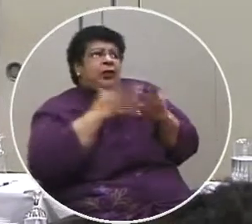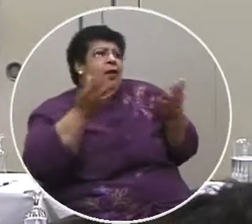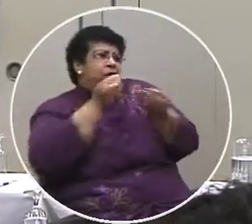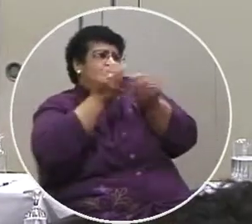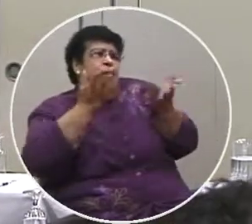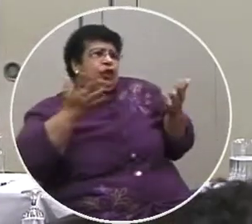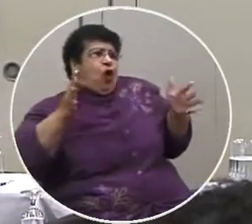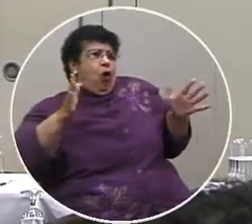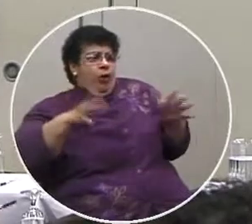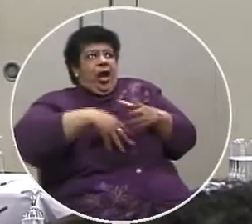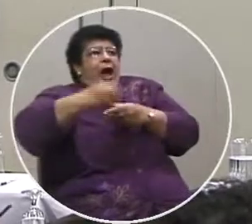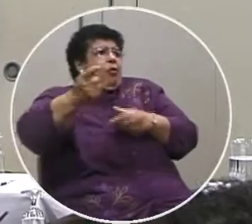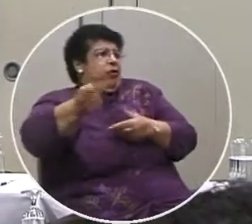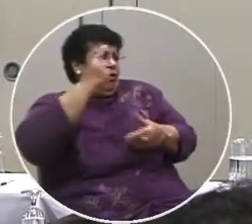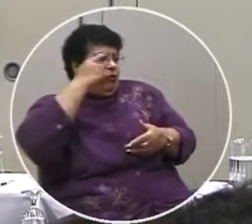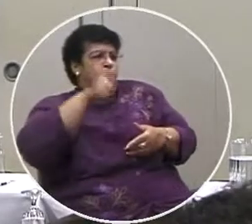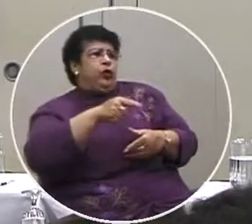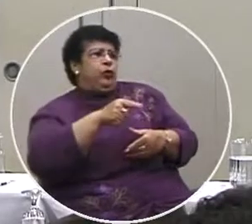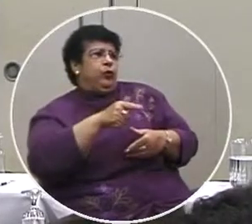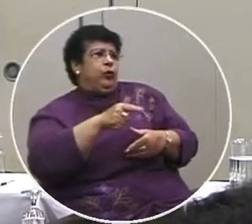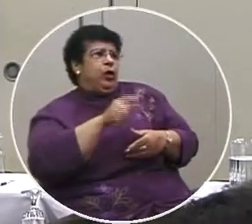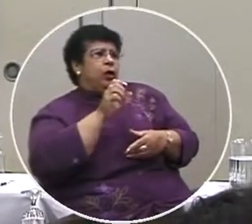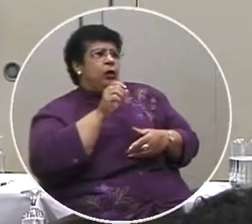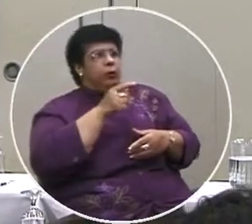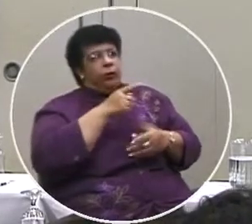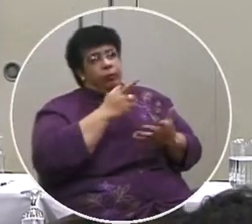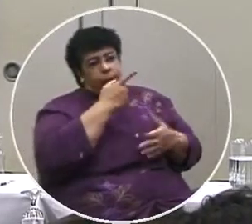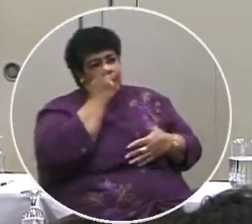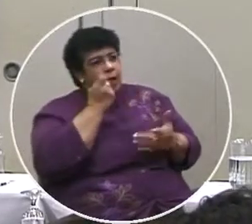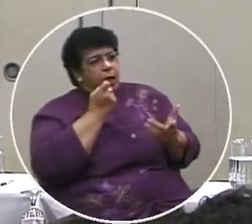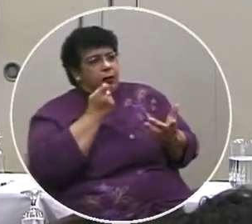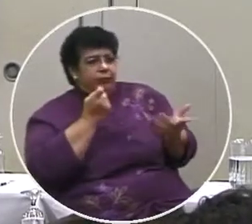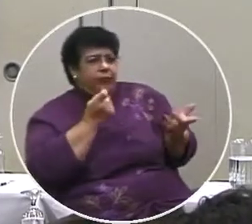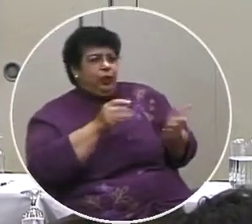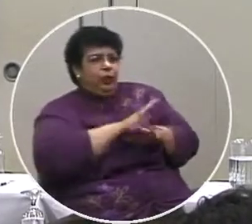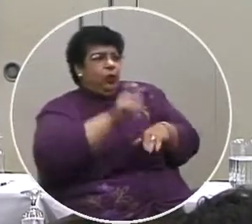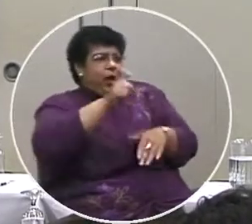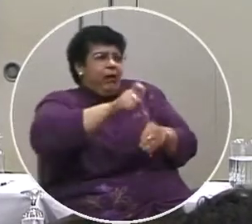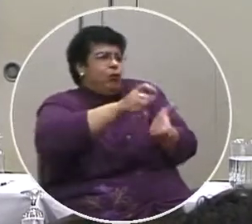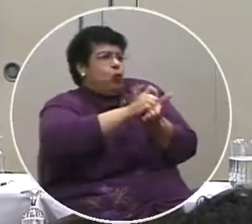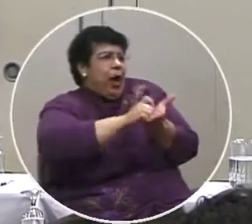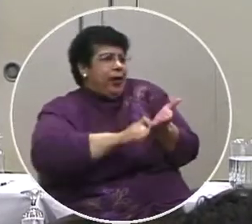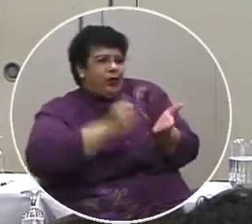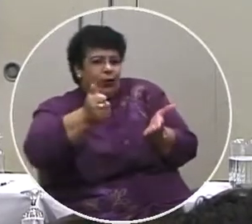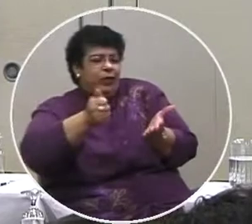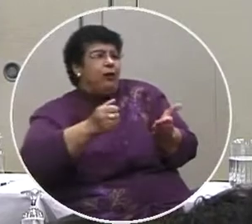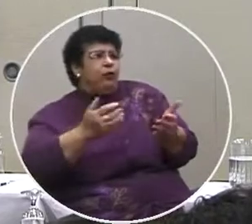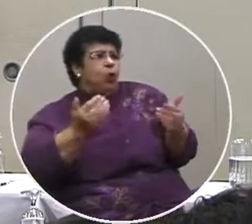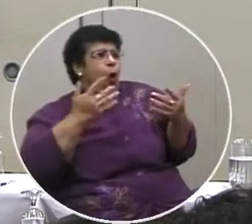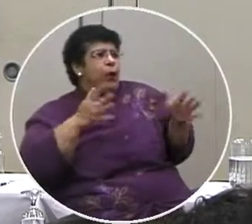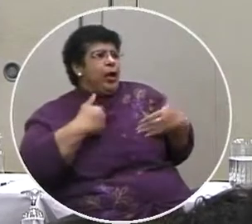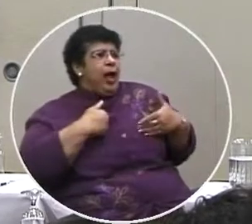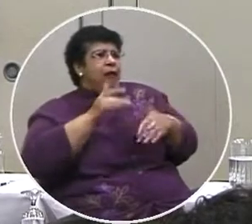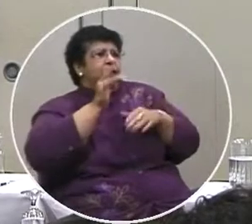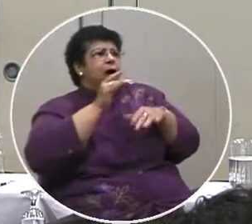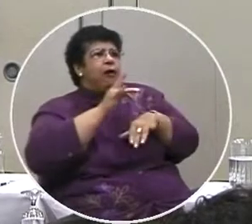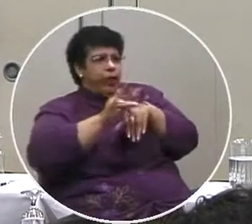and the likelihood of getting it published is pretty low because it's already out there. When you talk about